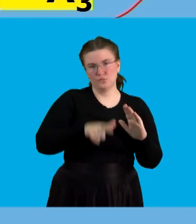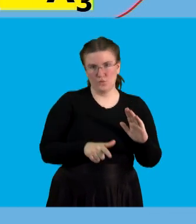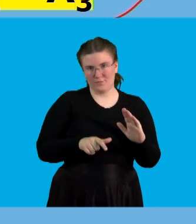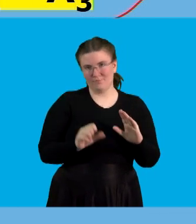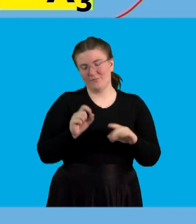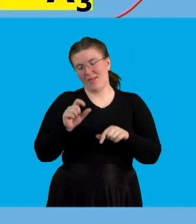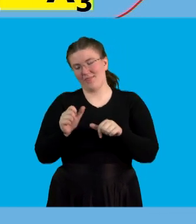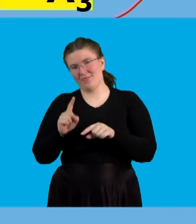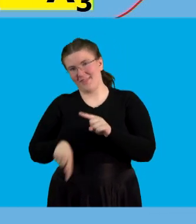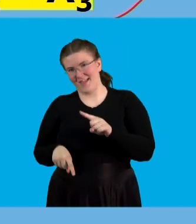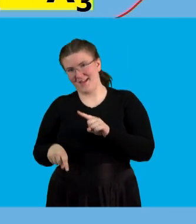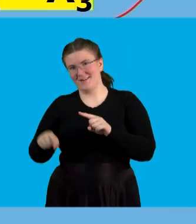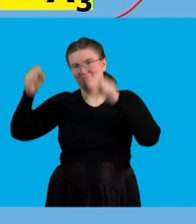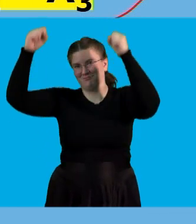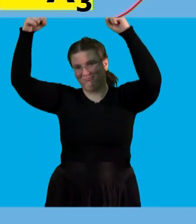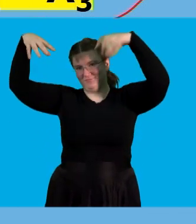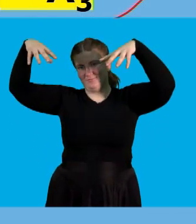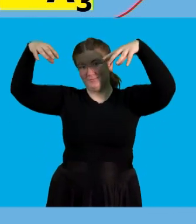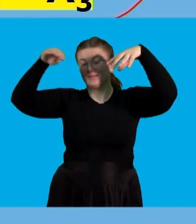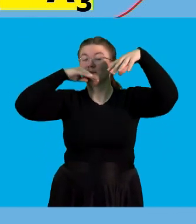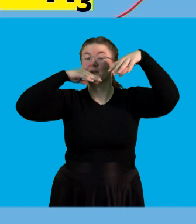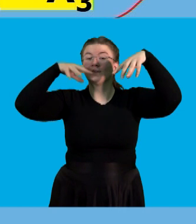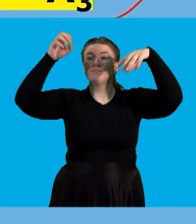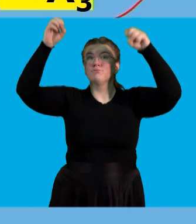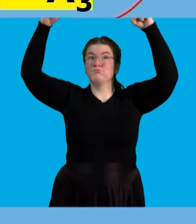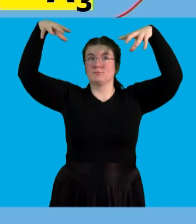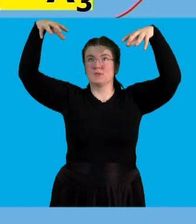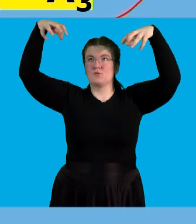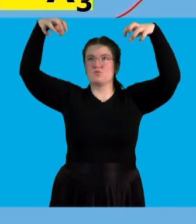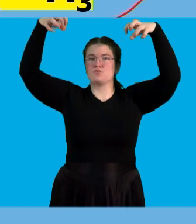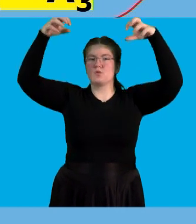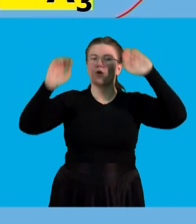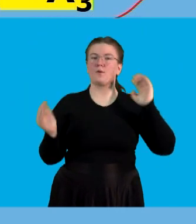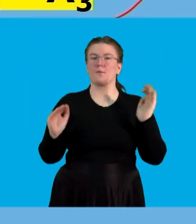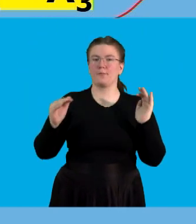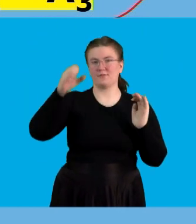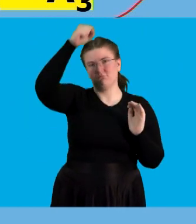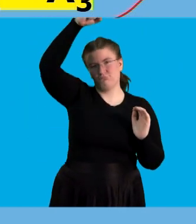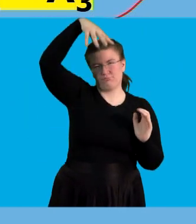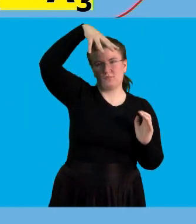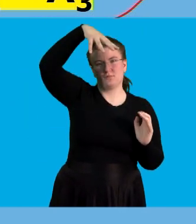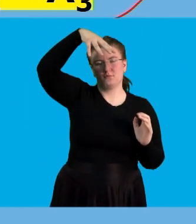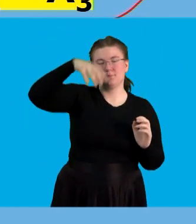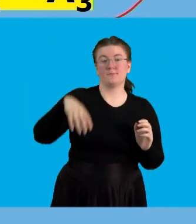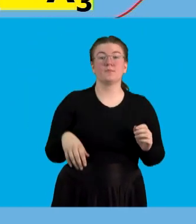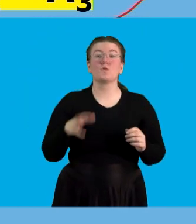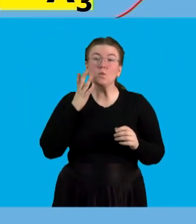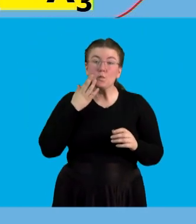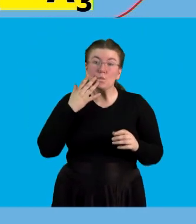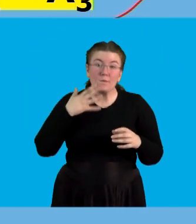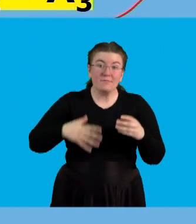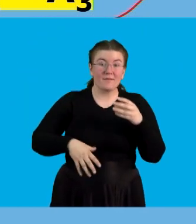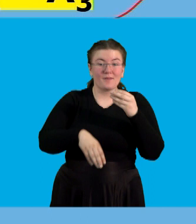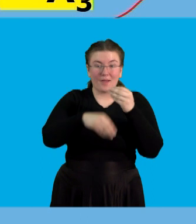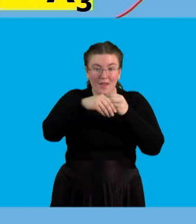that means the brightness here is going to be higher than the brightness on this circuit here. So the more light bulbs you add,